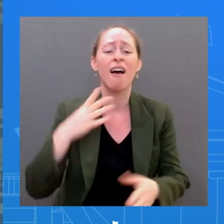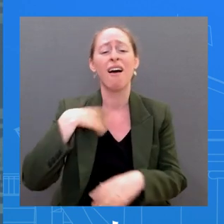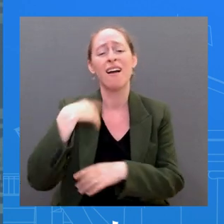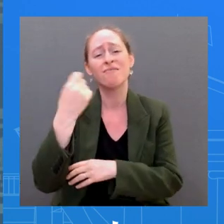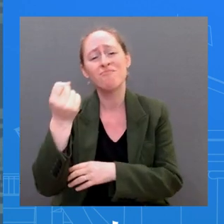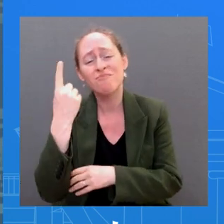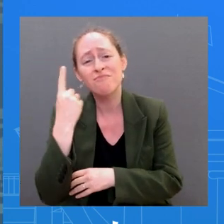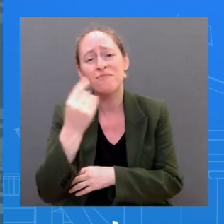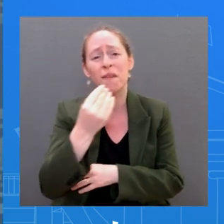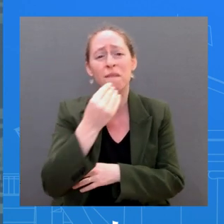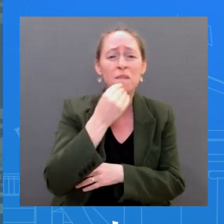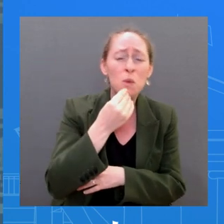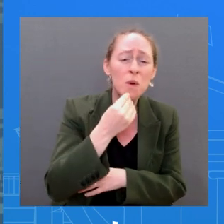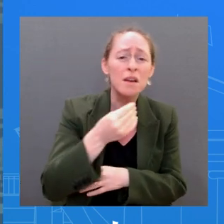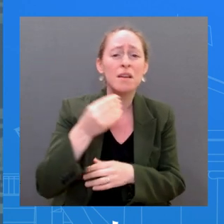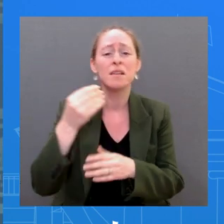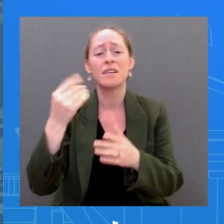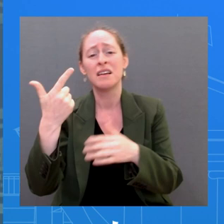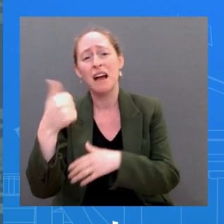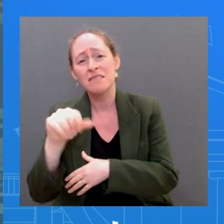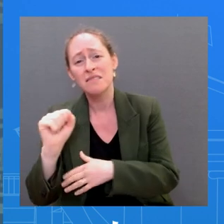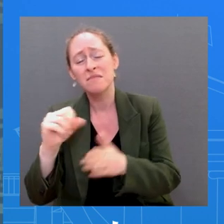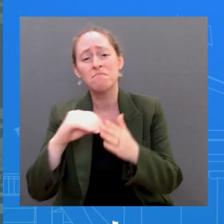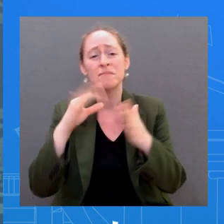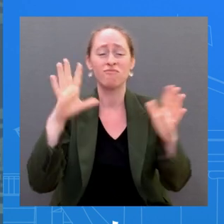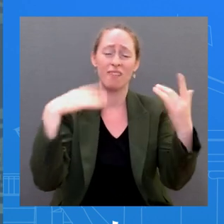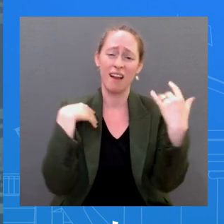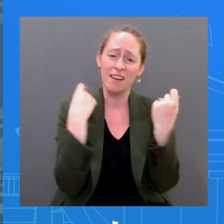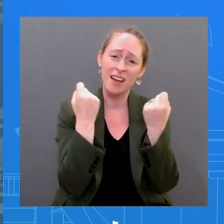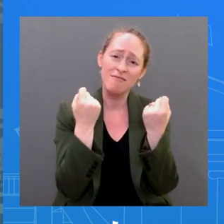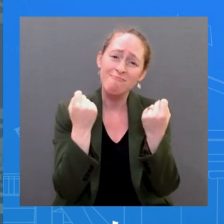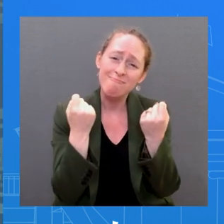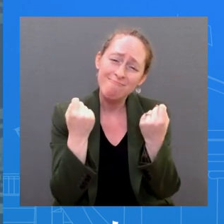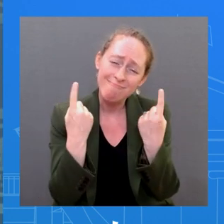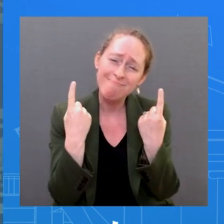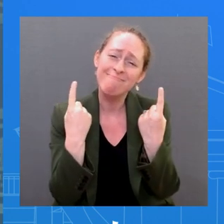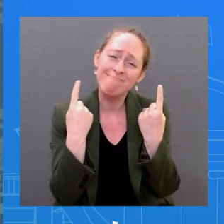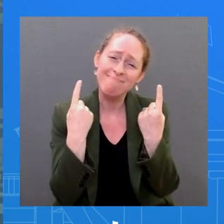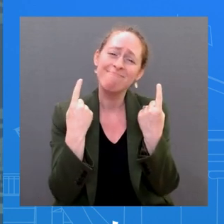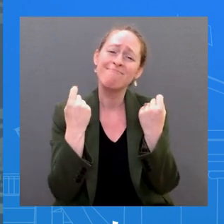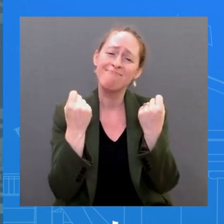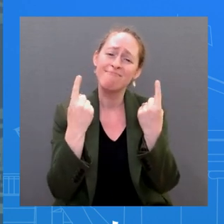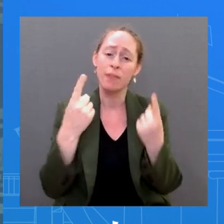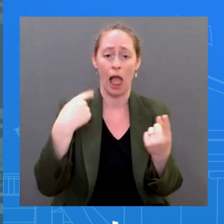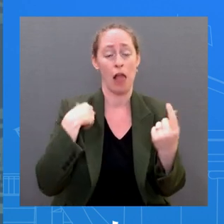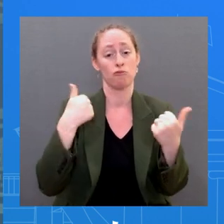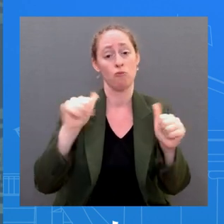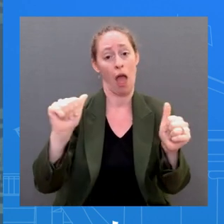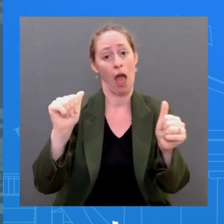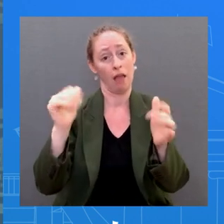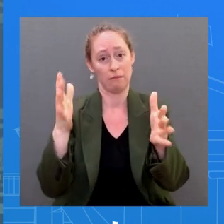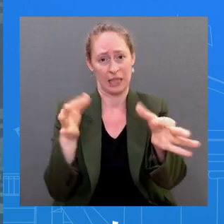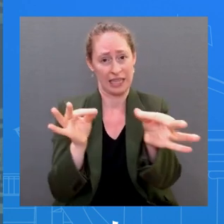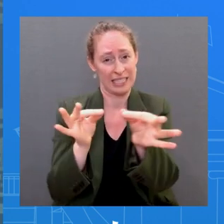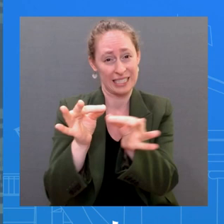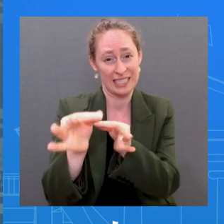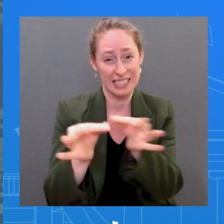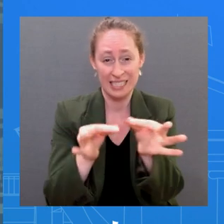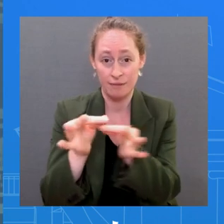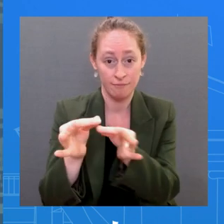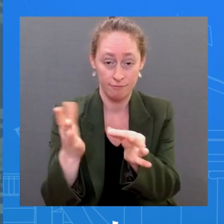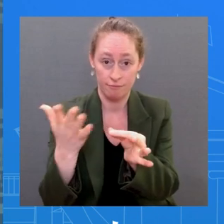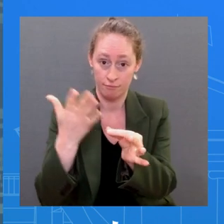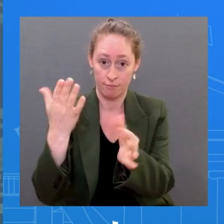we understand. What I'm trying to say to you is that the economy is in a better place than it has been